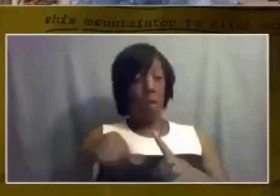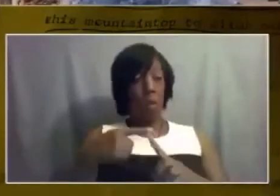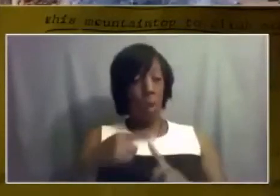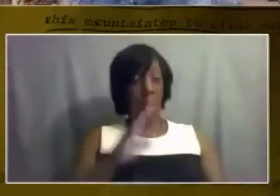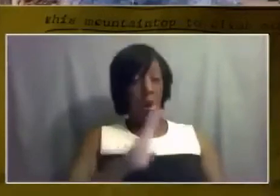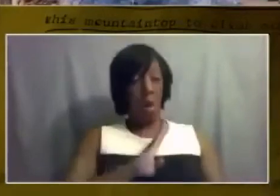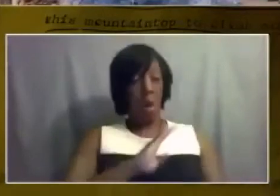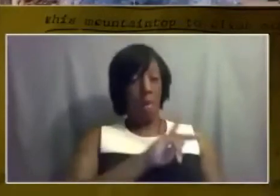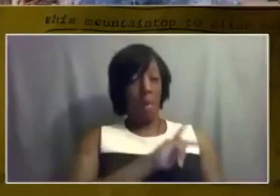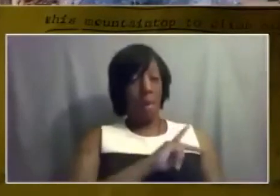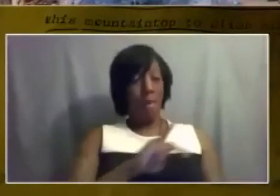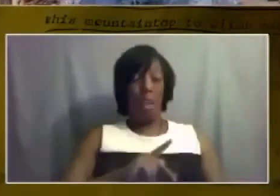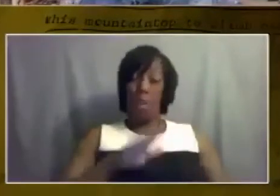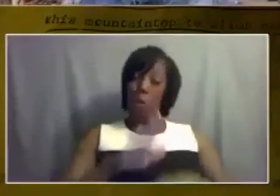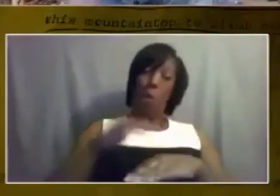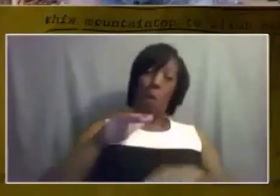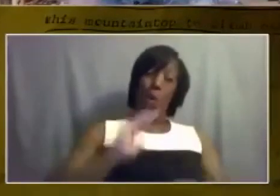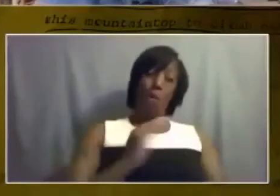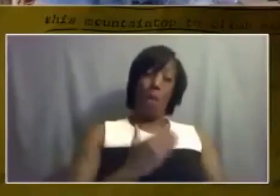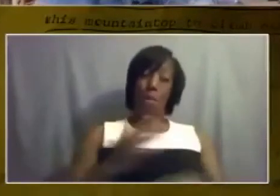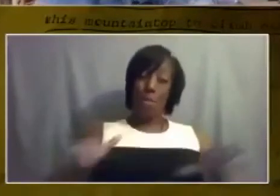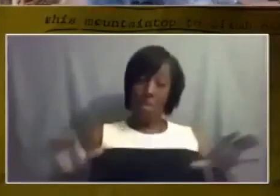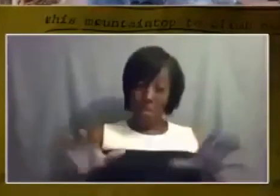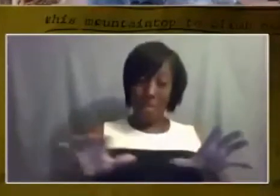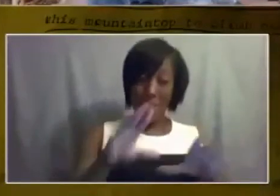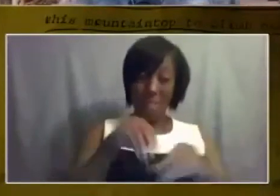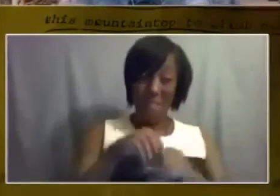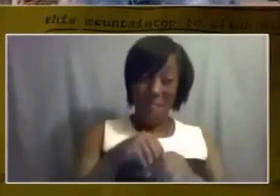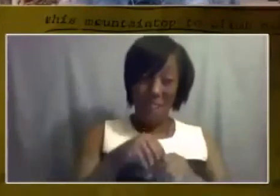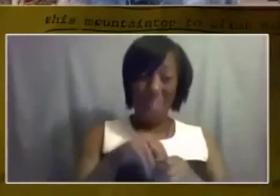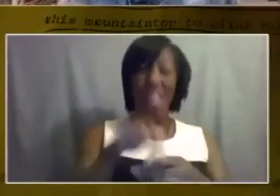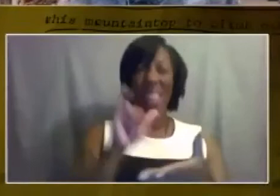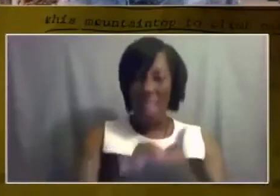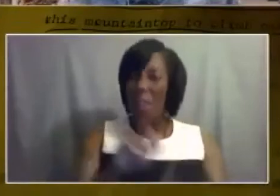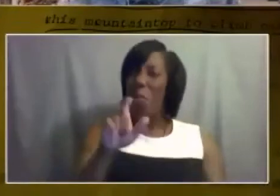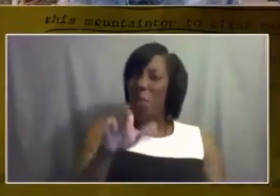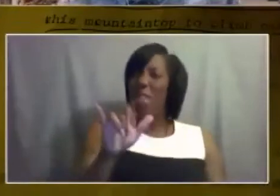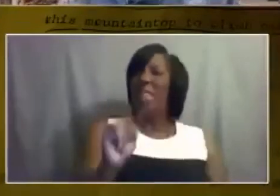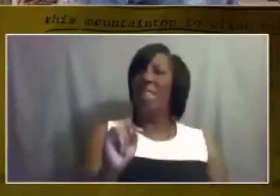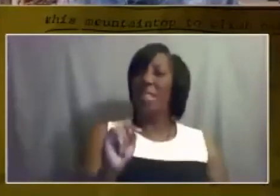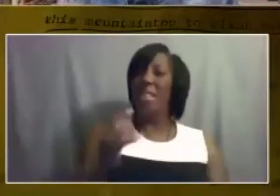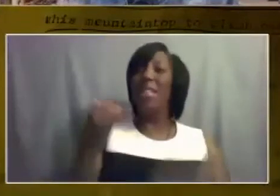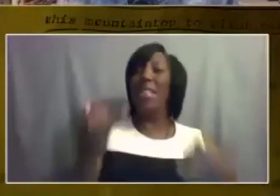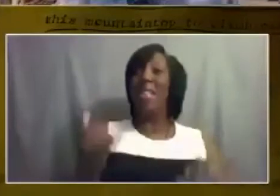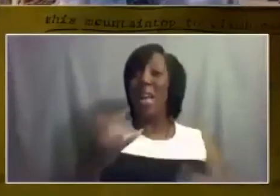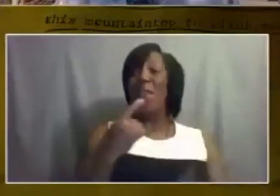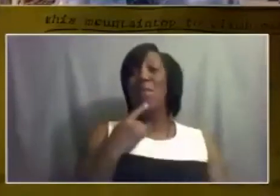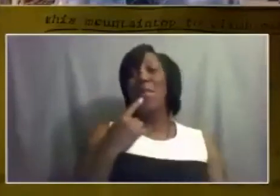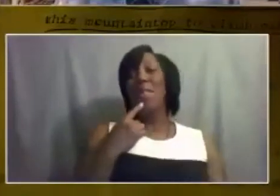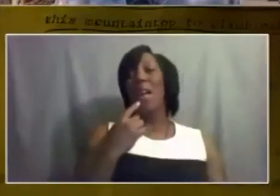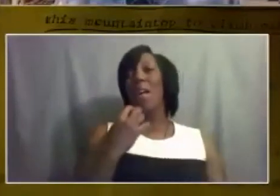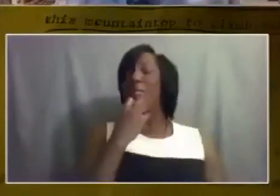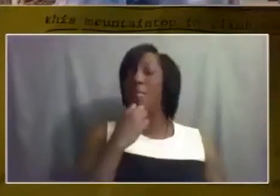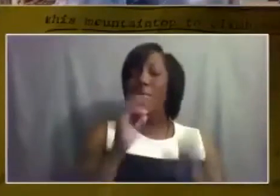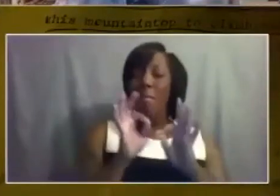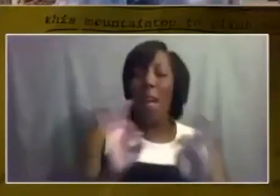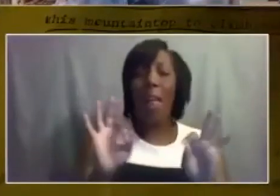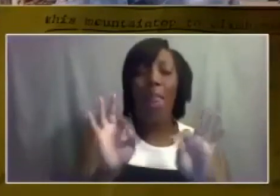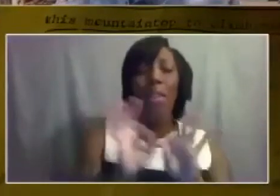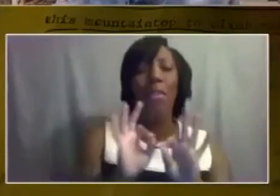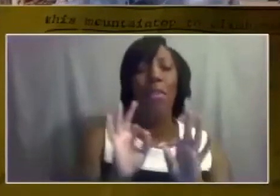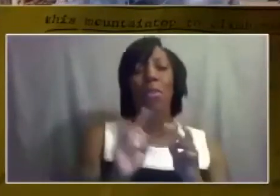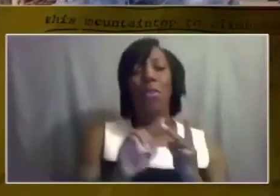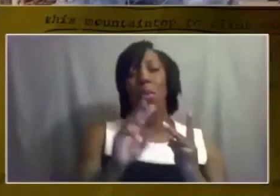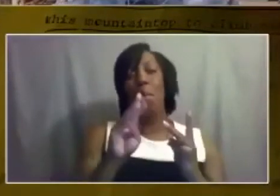21st century context, I feel like a lot of people can fit the politics of values, of morals, right, of what is right,